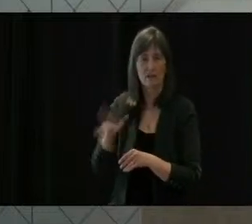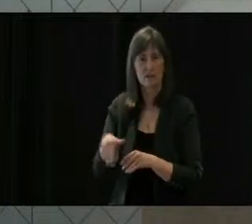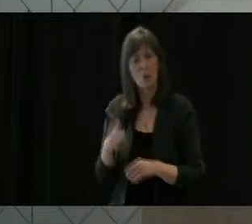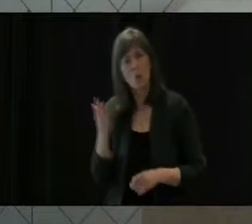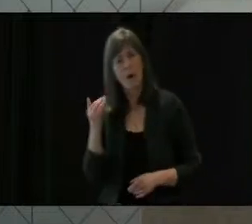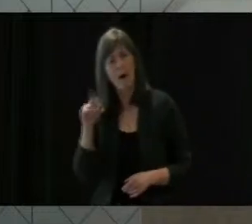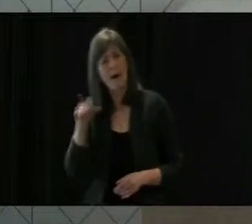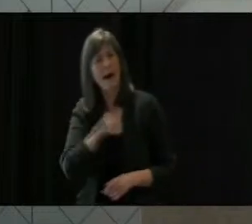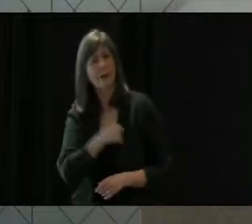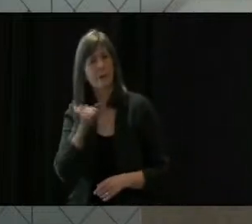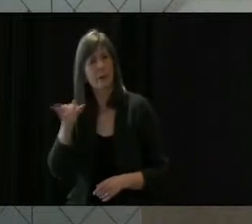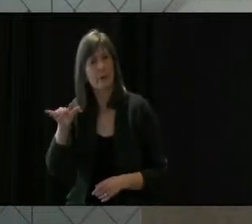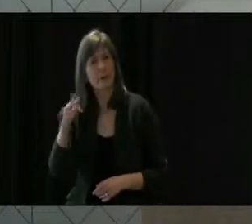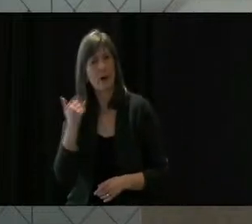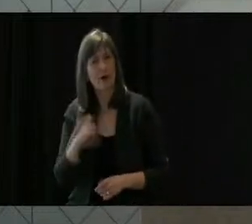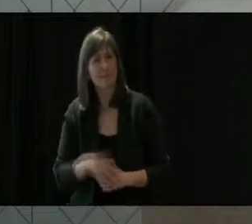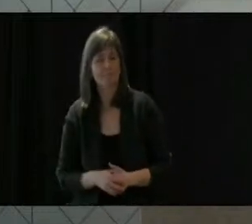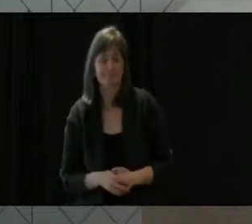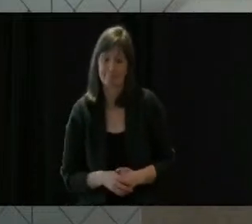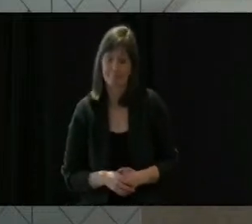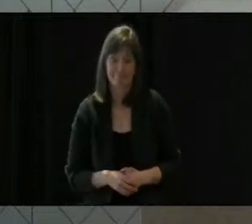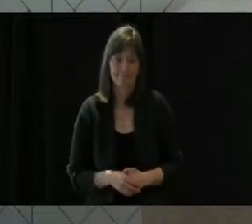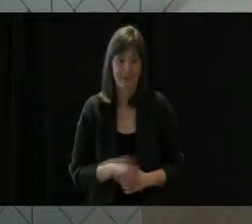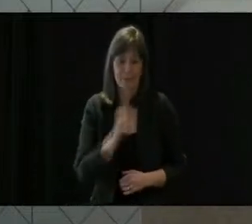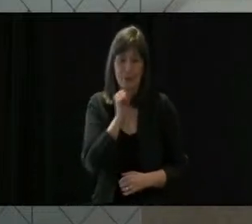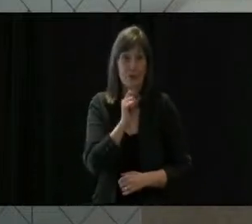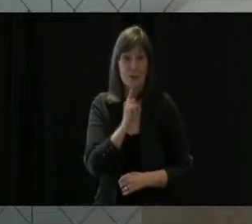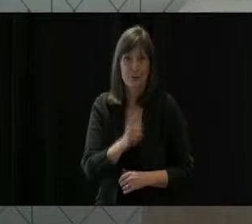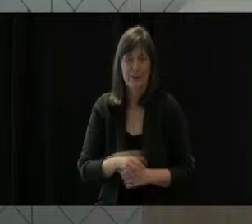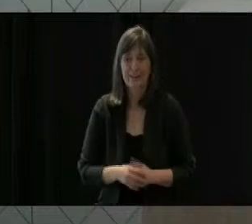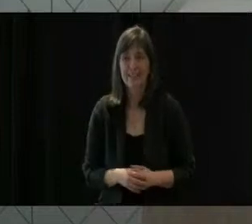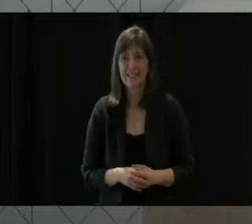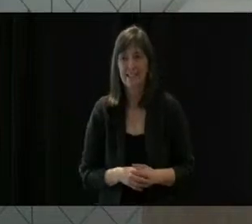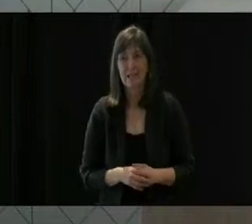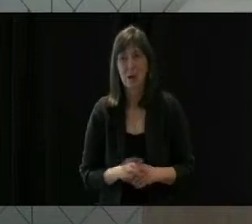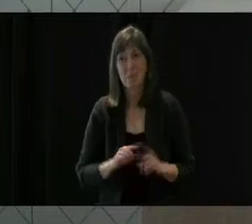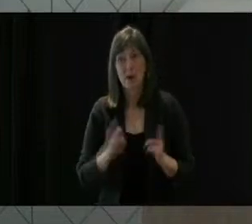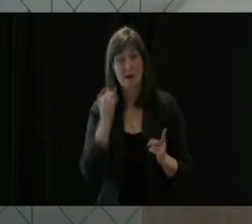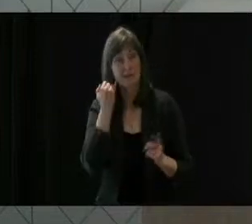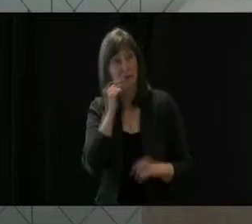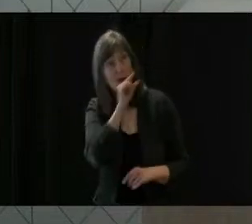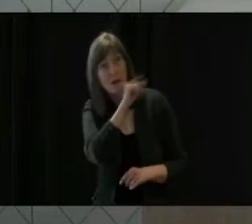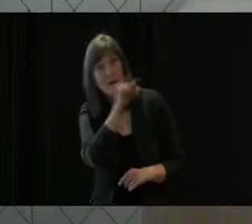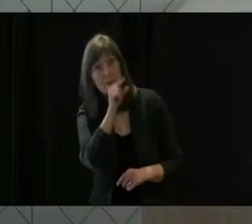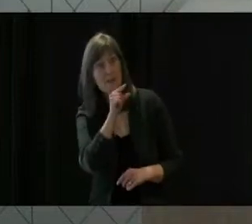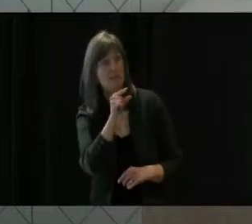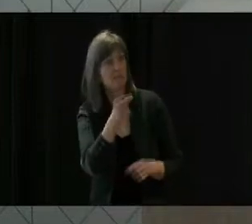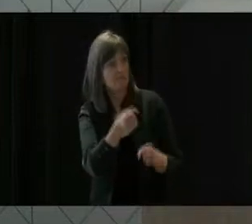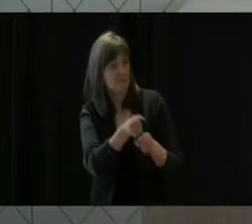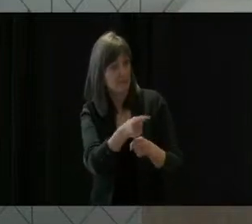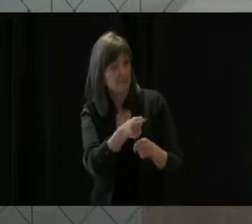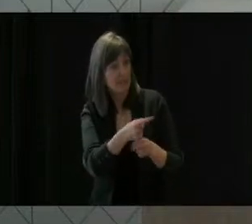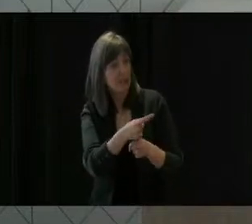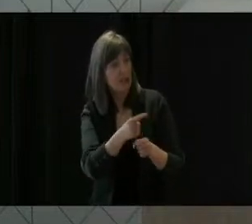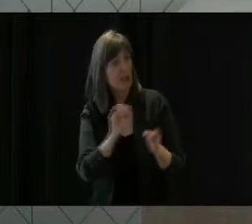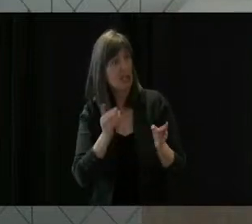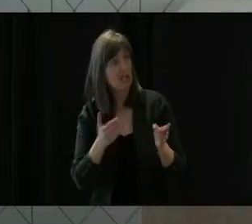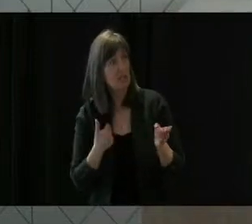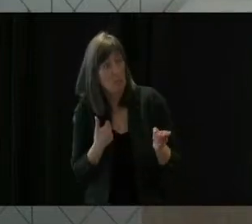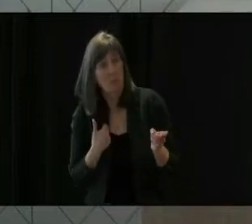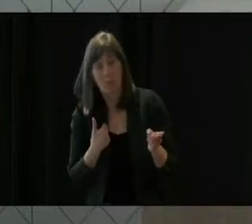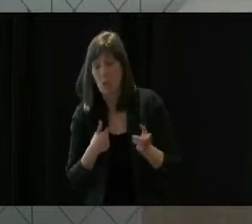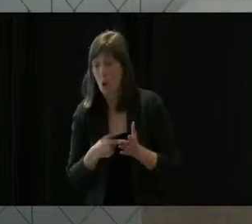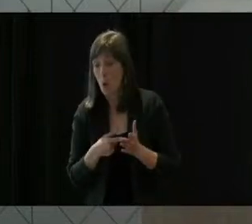I'm not sure, but, you know, if every year your government doesn't seem to be